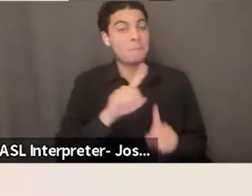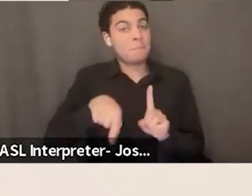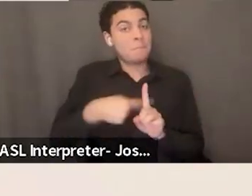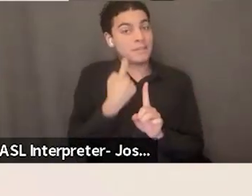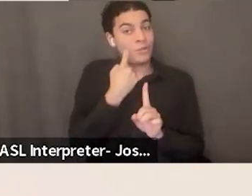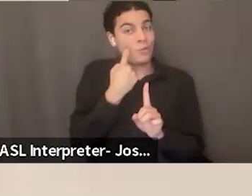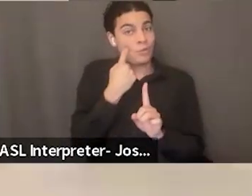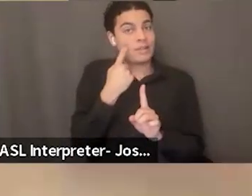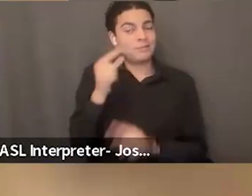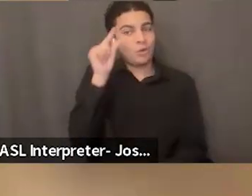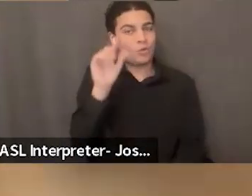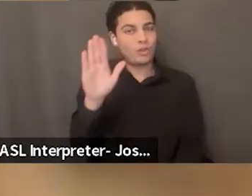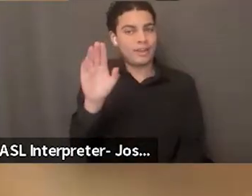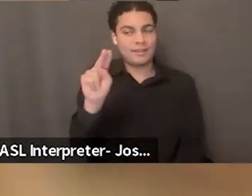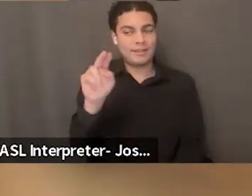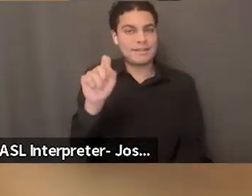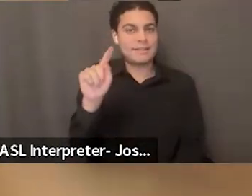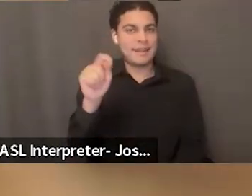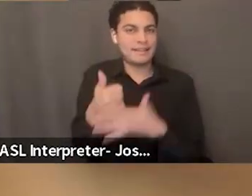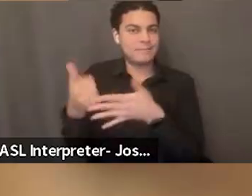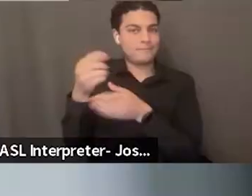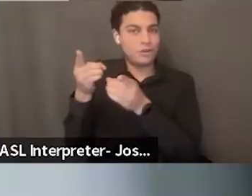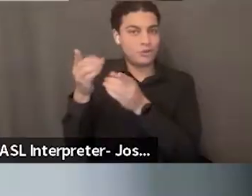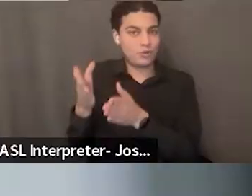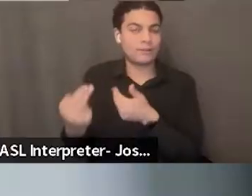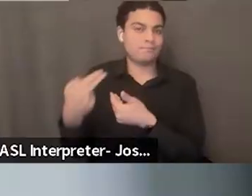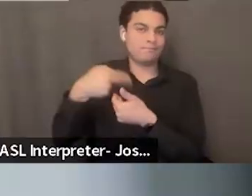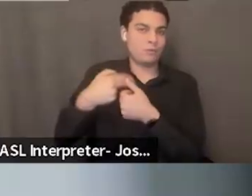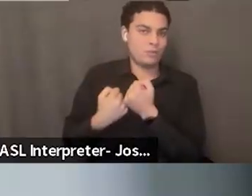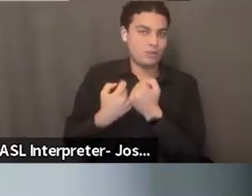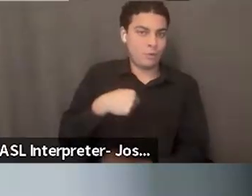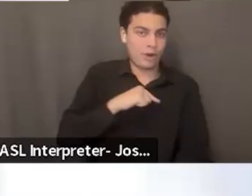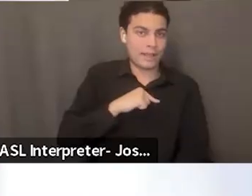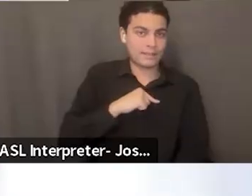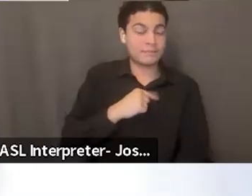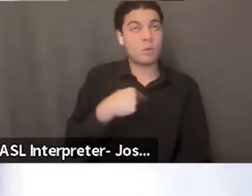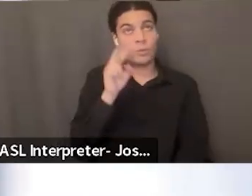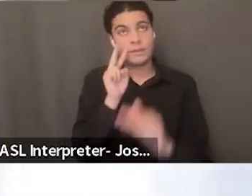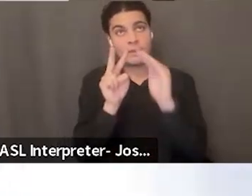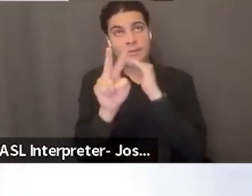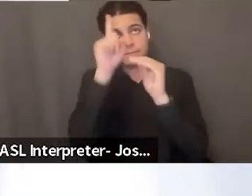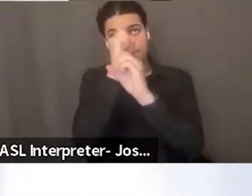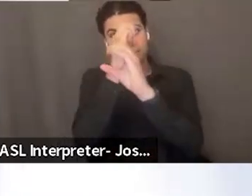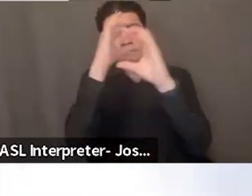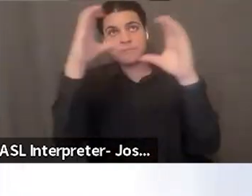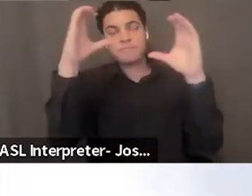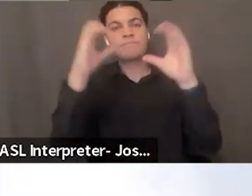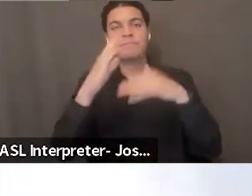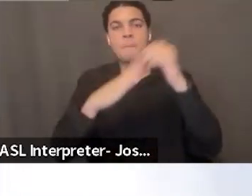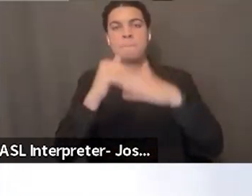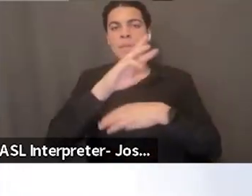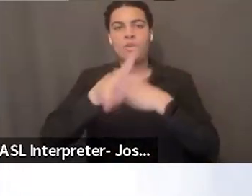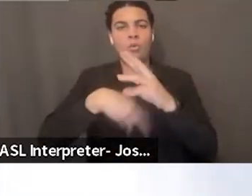Google. Our vision is to build a future where there's a whole universe of ring controllable objects, where caregivers